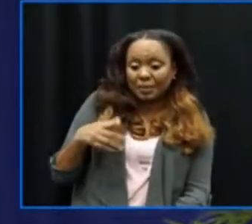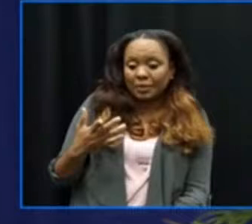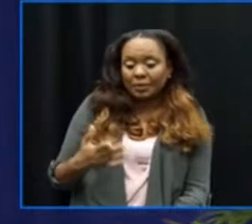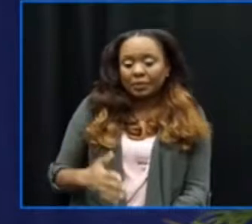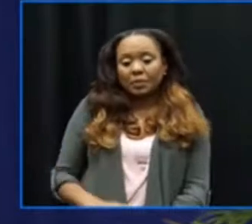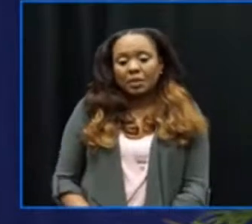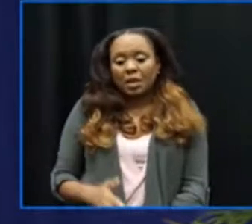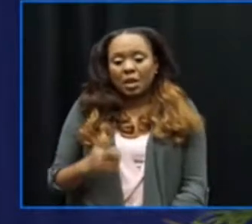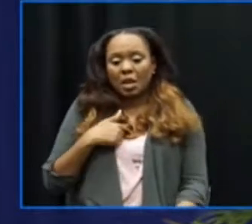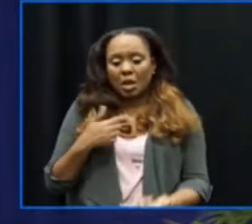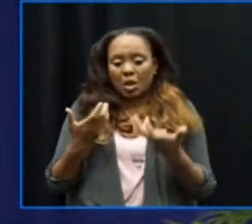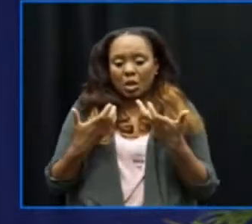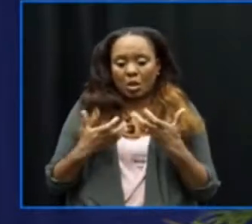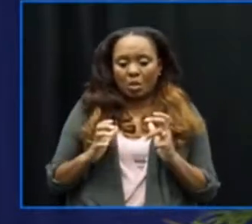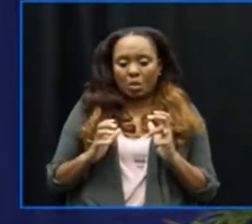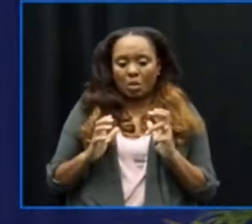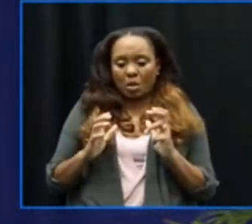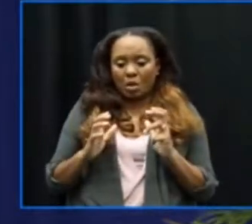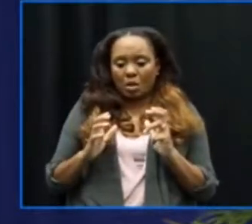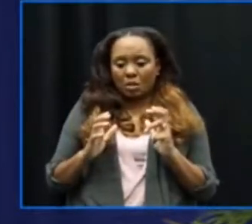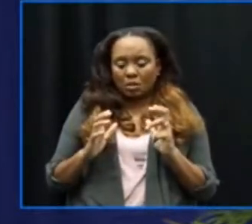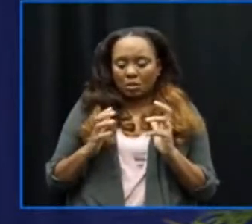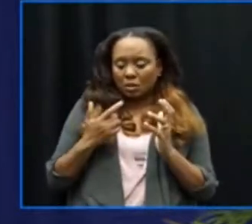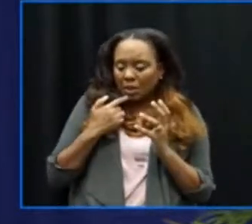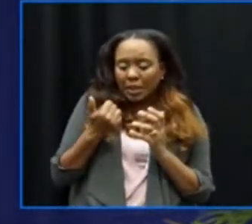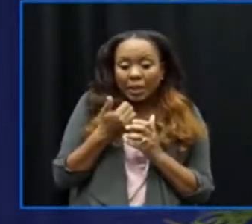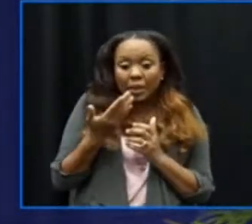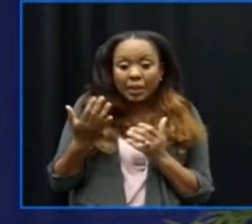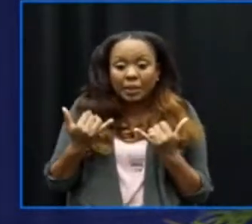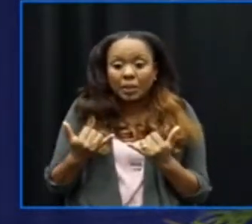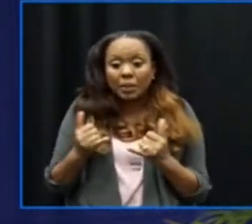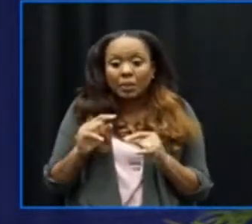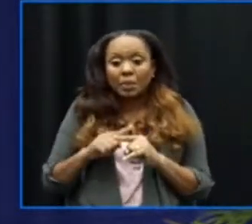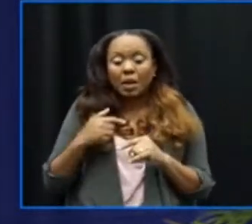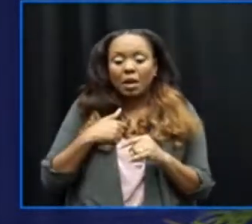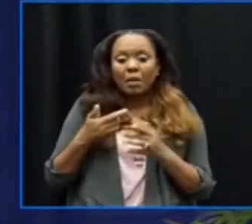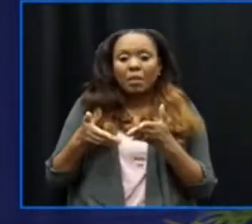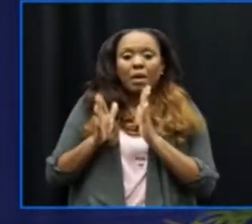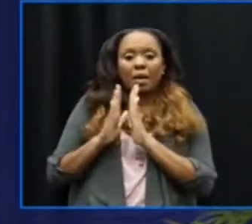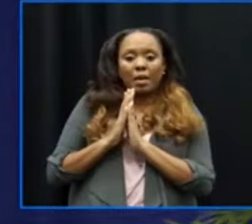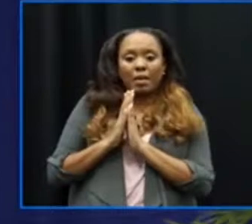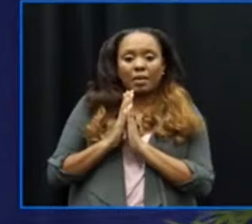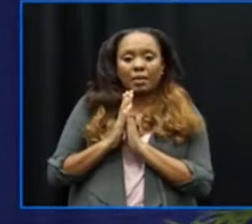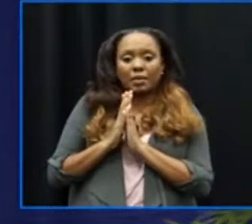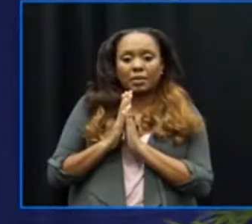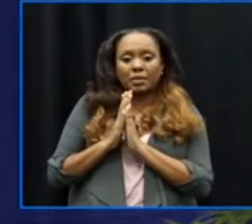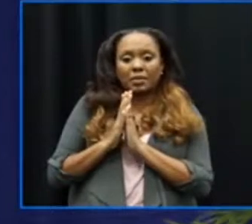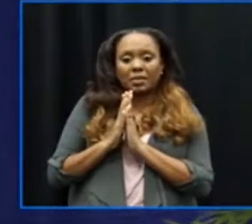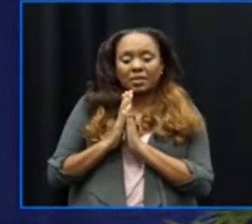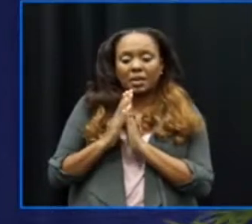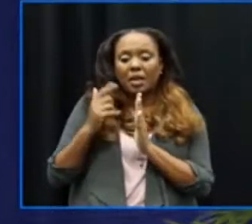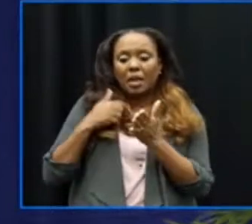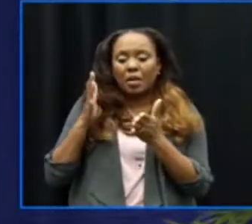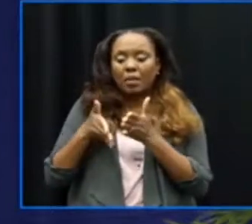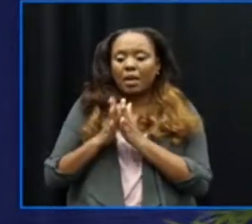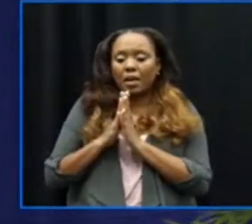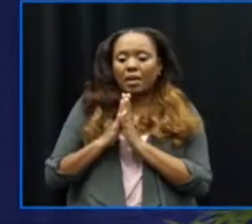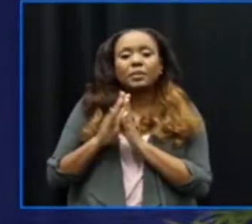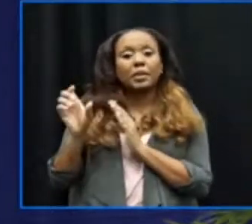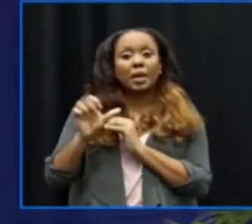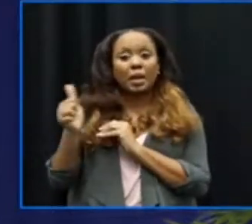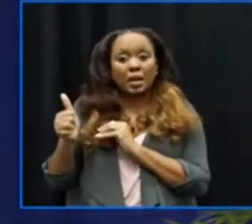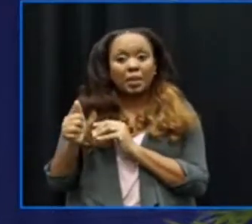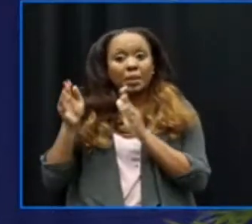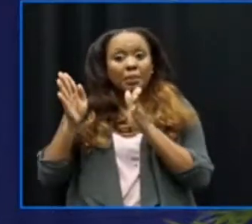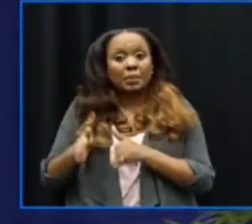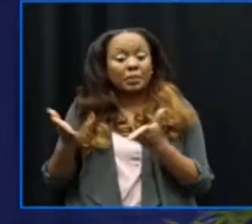and I don't want to put Mr. Osborne on the spot, but I would publicly invite him when he's ready to attend to present and speak to our membership, and we